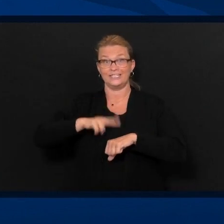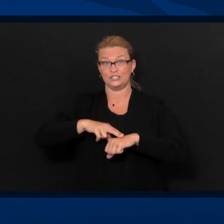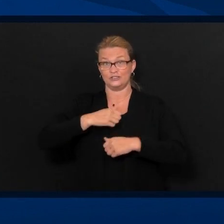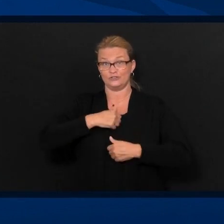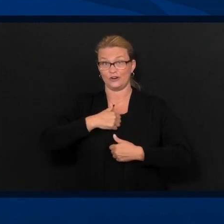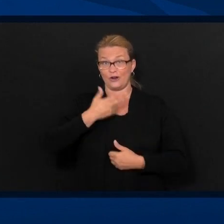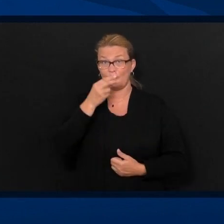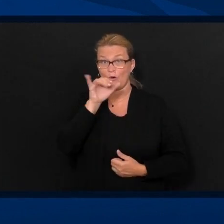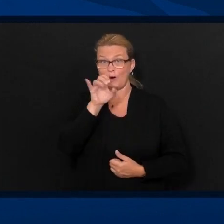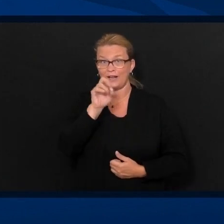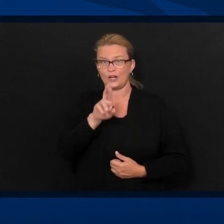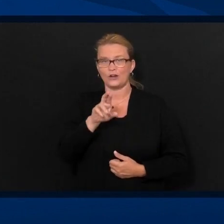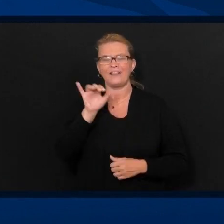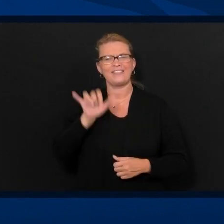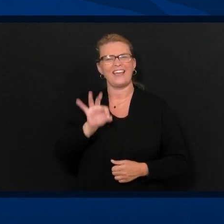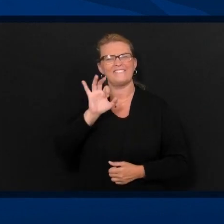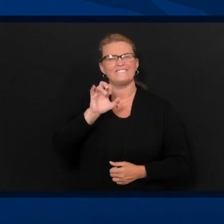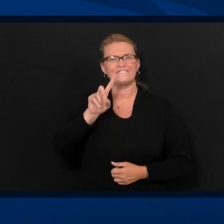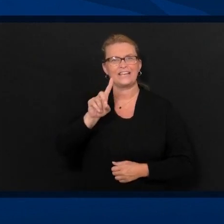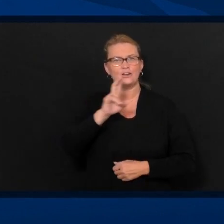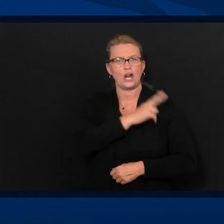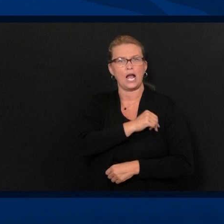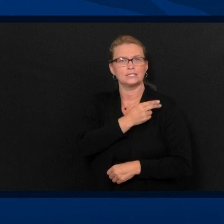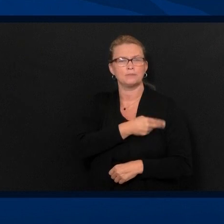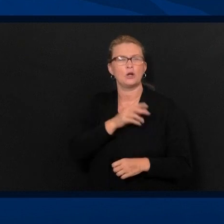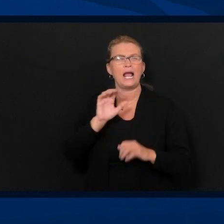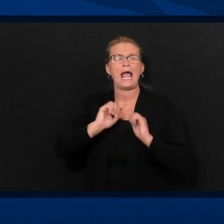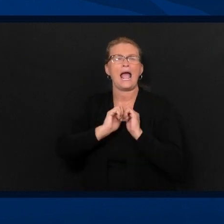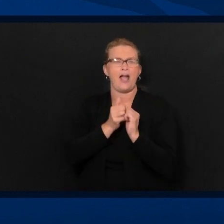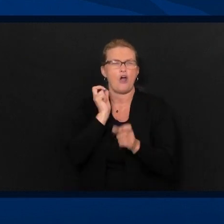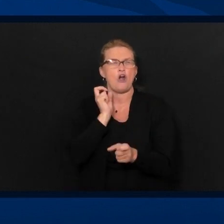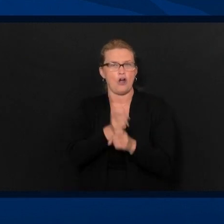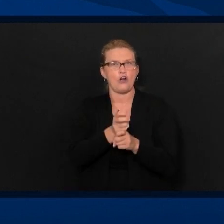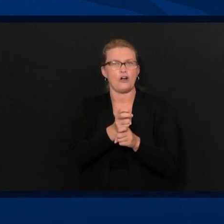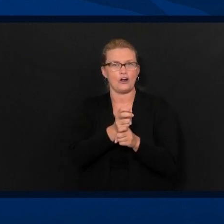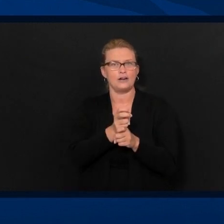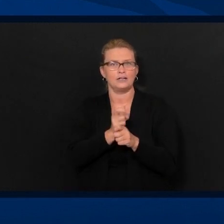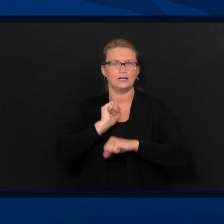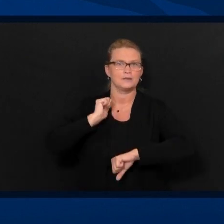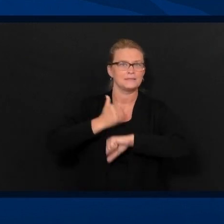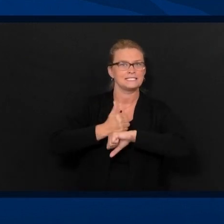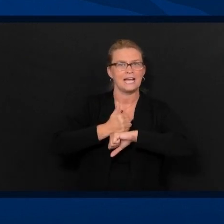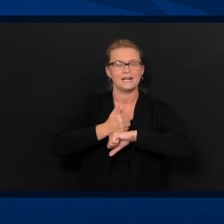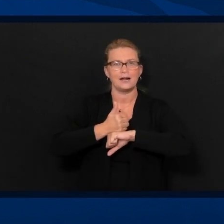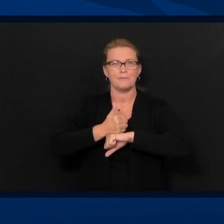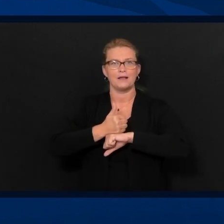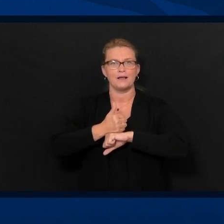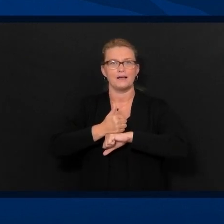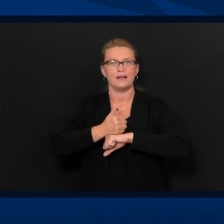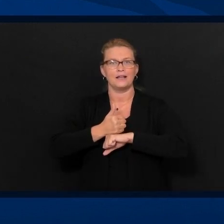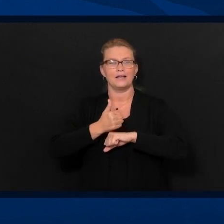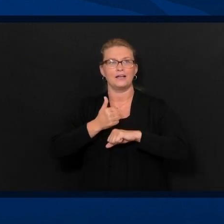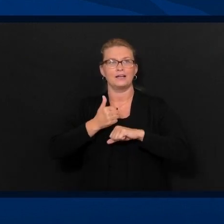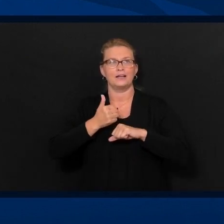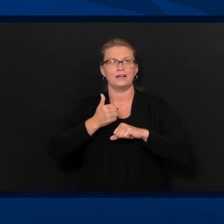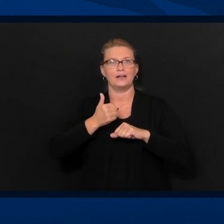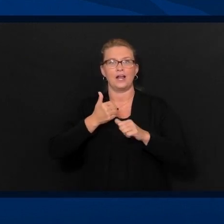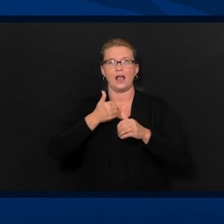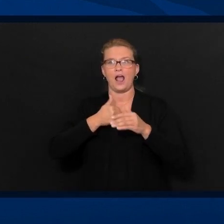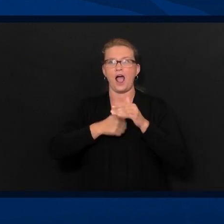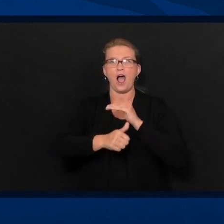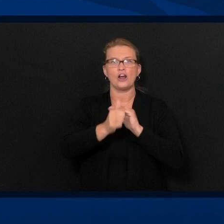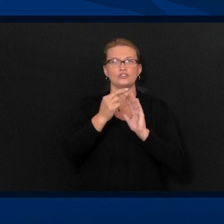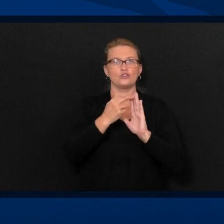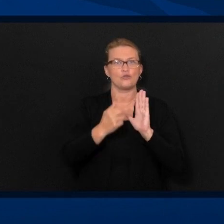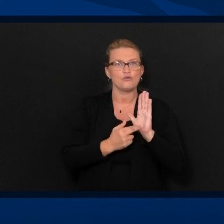into this field hospital thing, just how difficult would it be to set up a field hospital under the regulations that